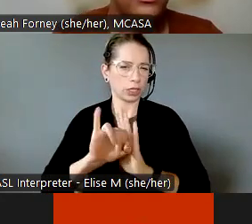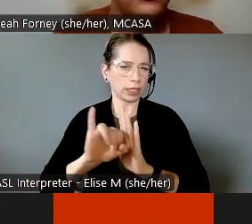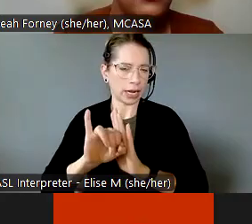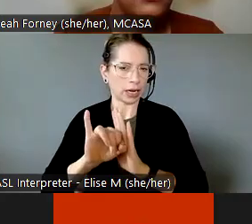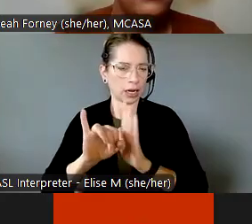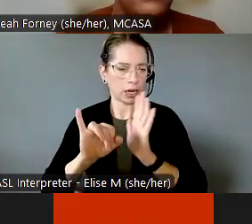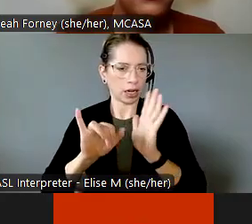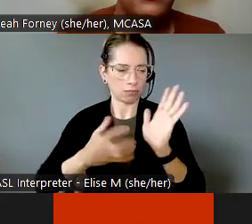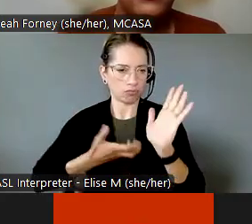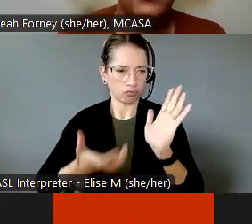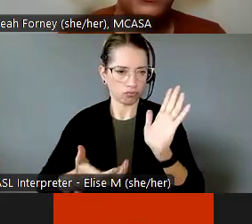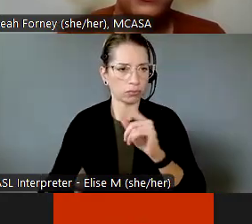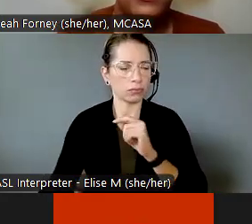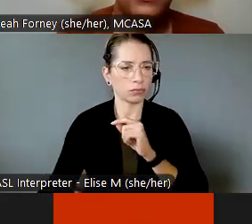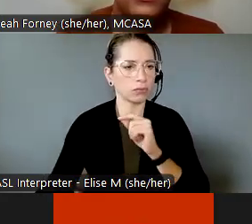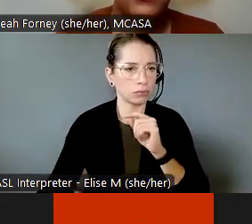I like it.